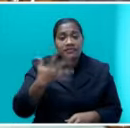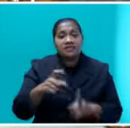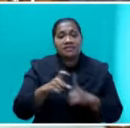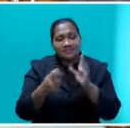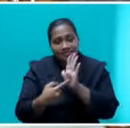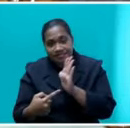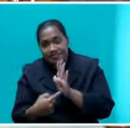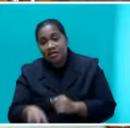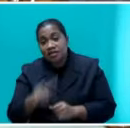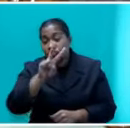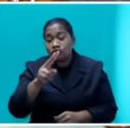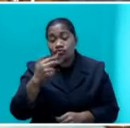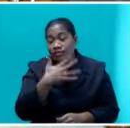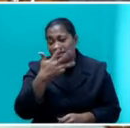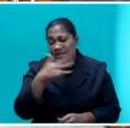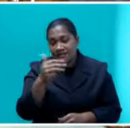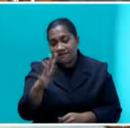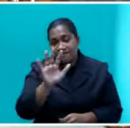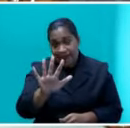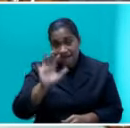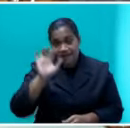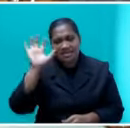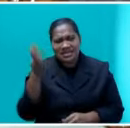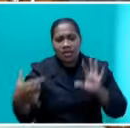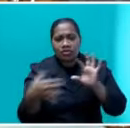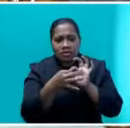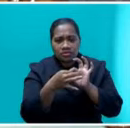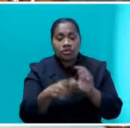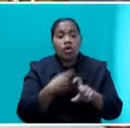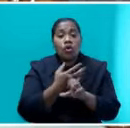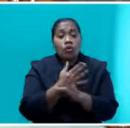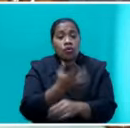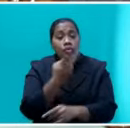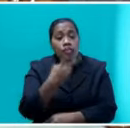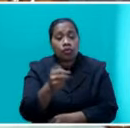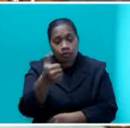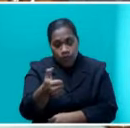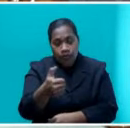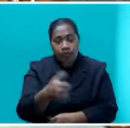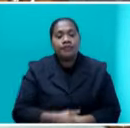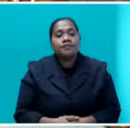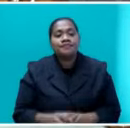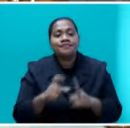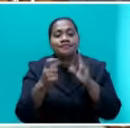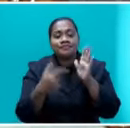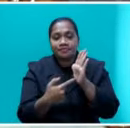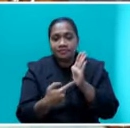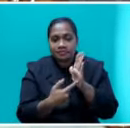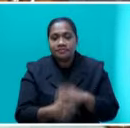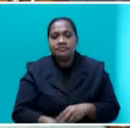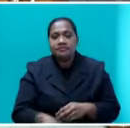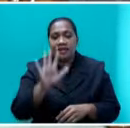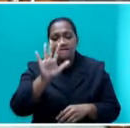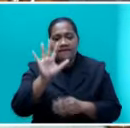and 295 satellite connections. Koro, 26 DTT, 5